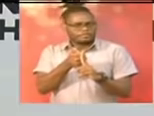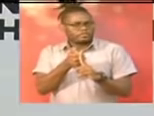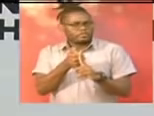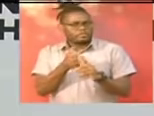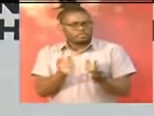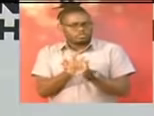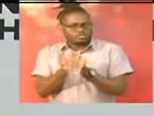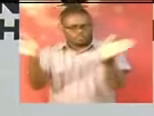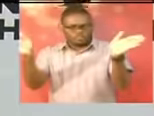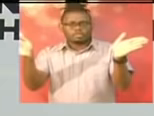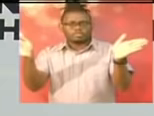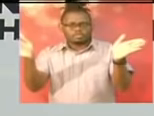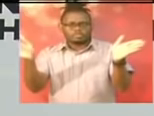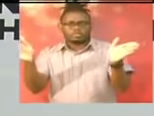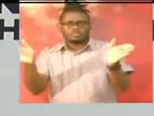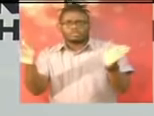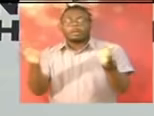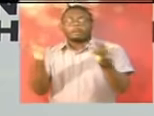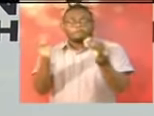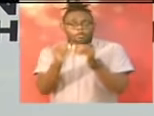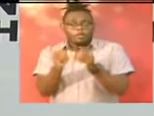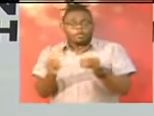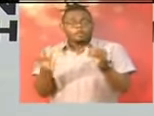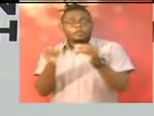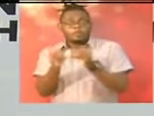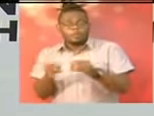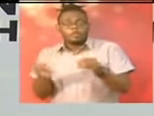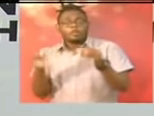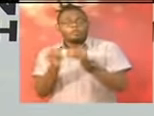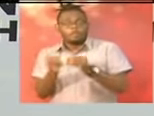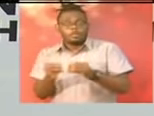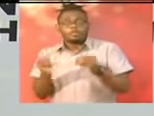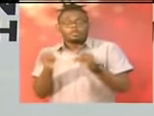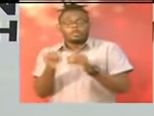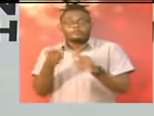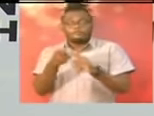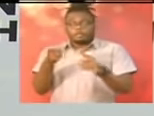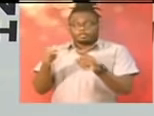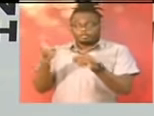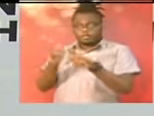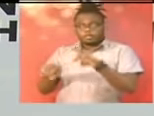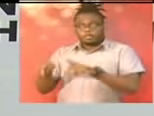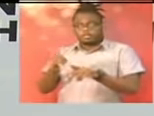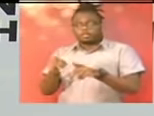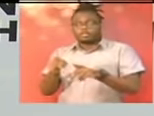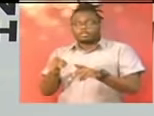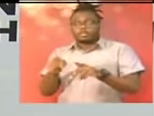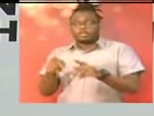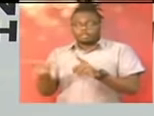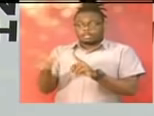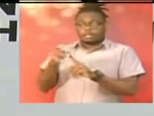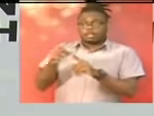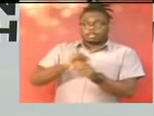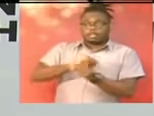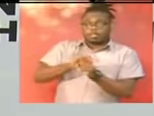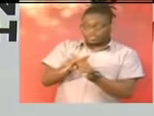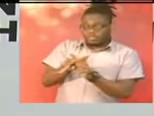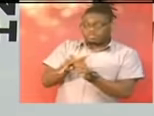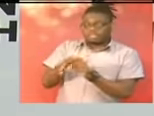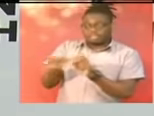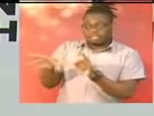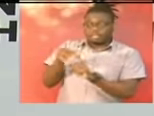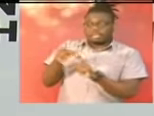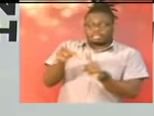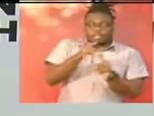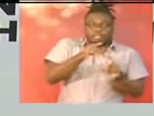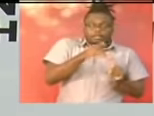difficult, even more so for those who would have contracted the virus and their families. Mr. Trevor Khan is a